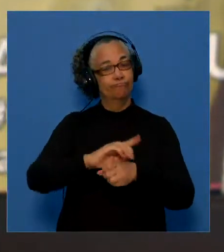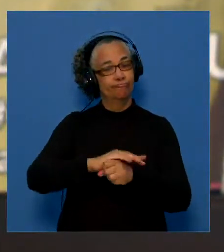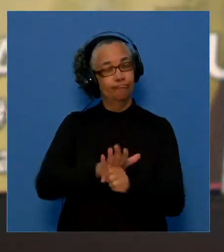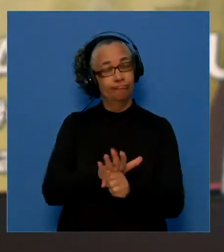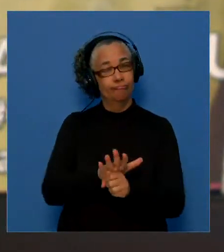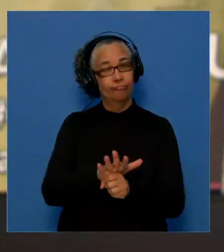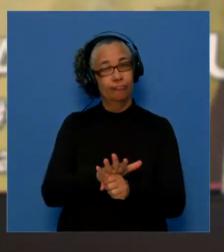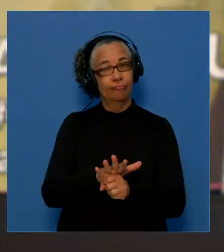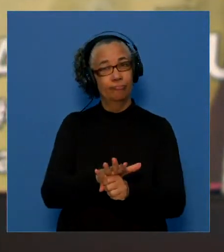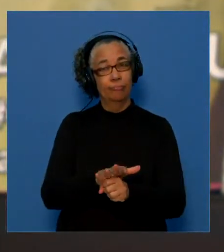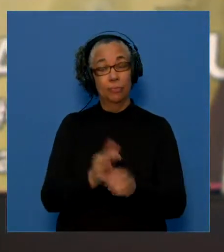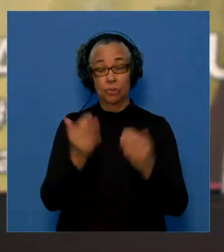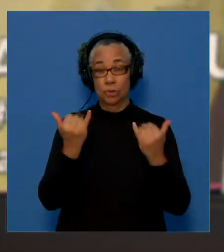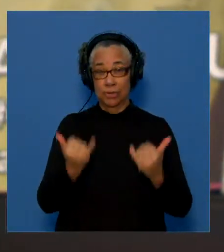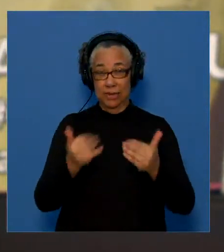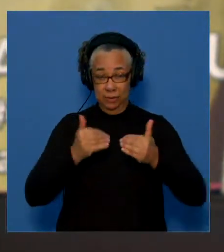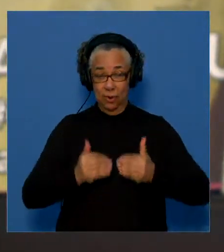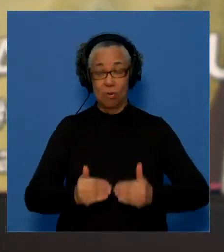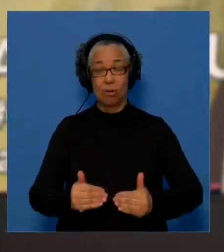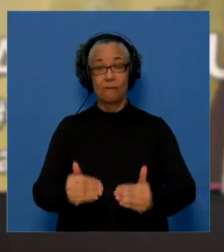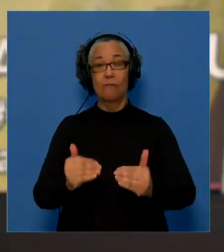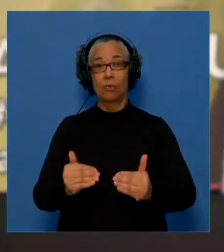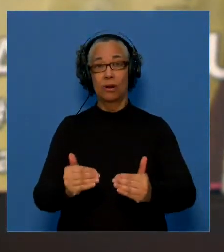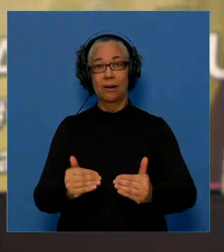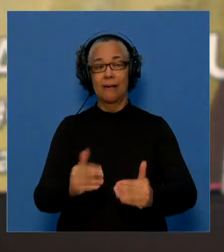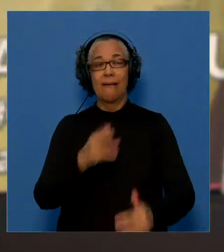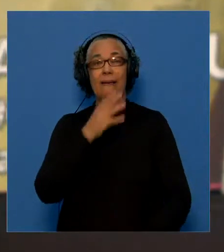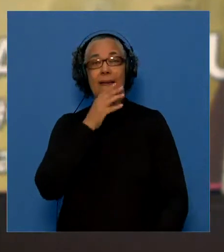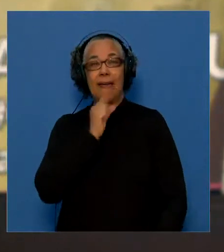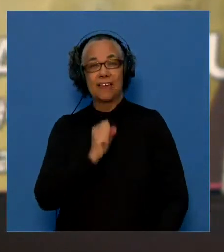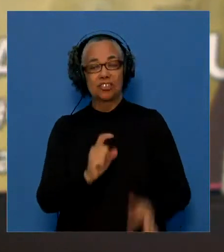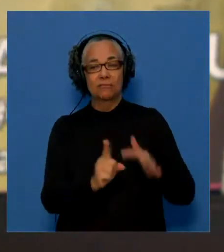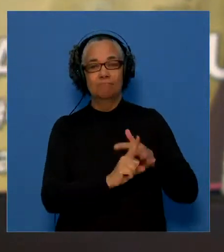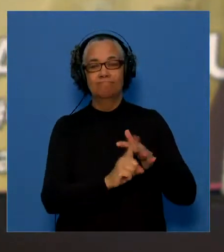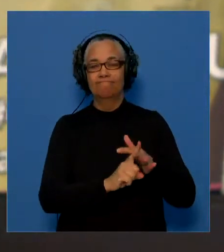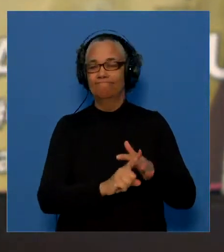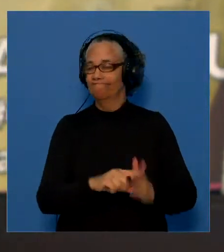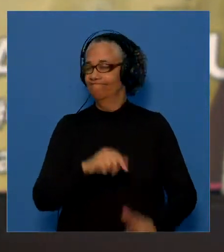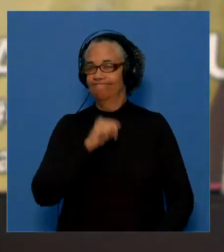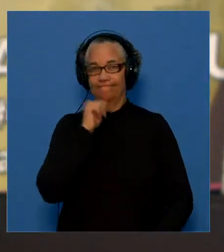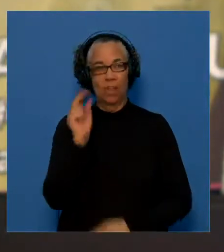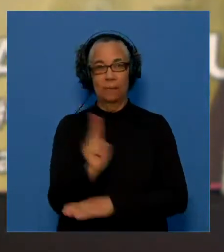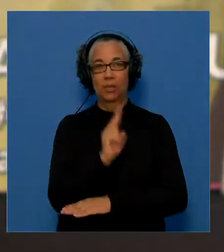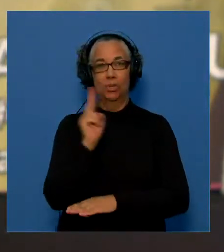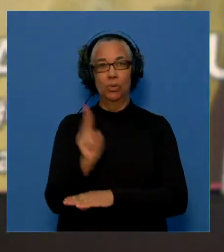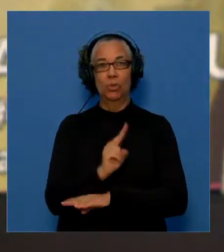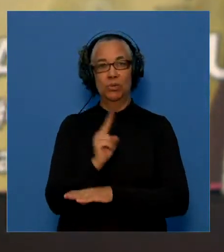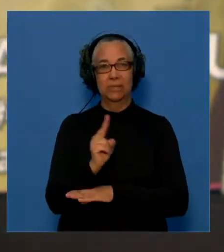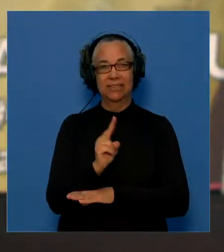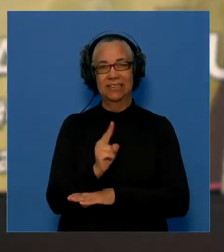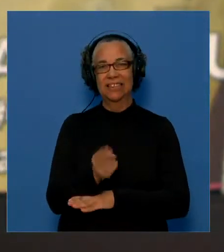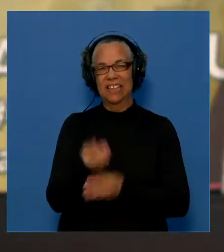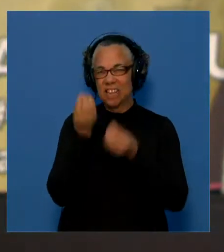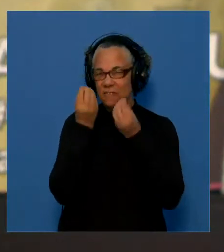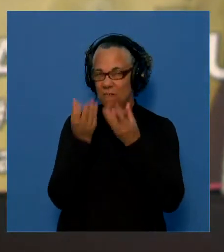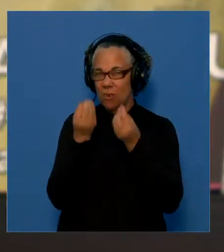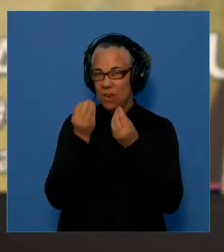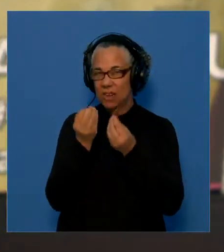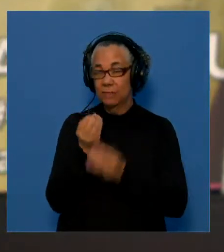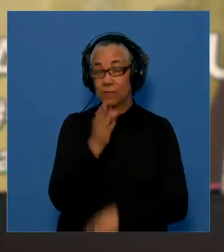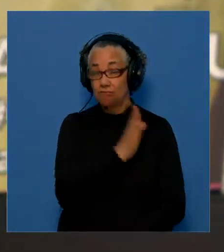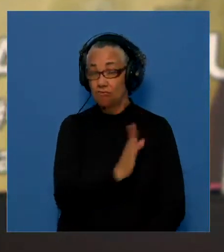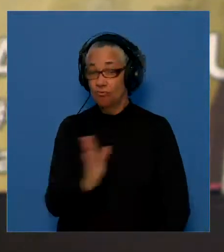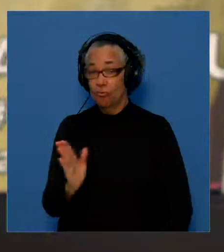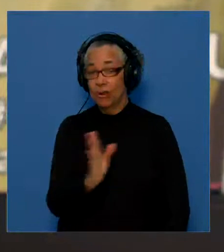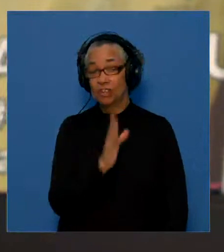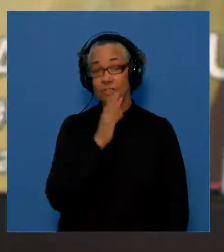such, today and going forward, specific ages of cases are not being used in the reporting of age ranges.